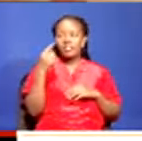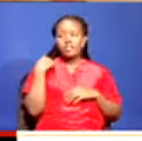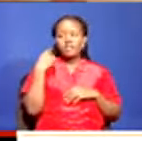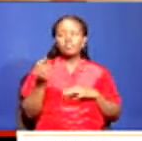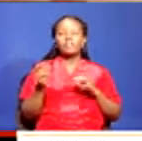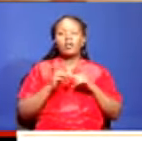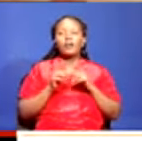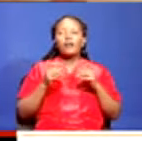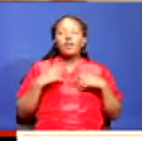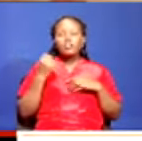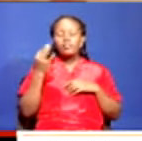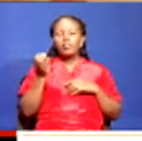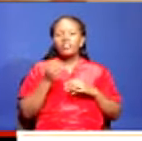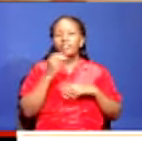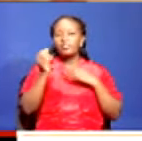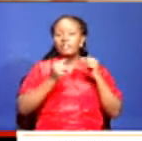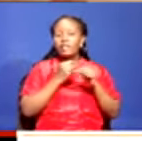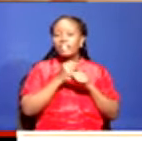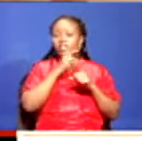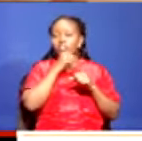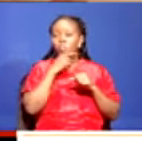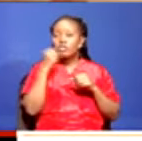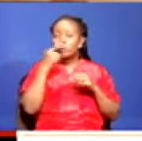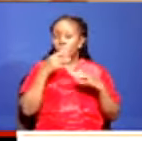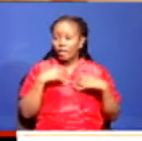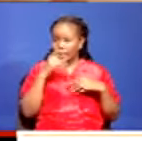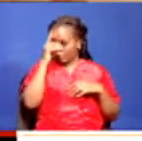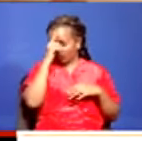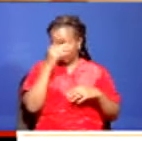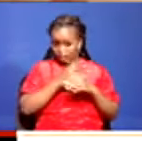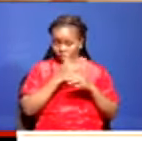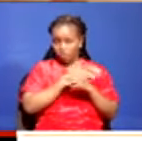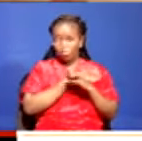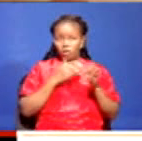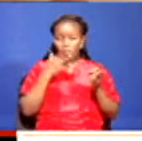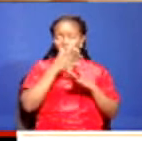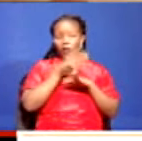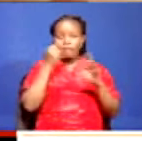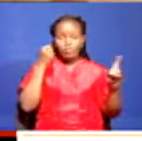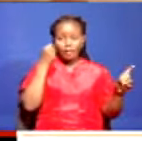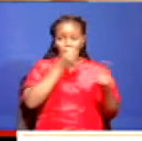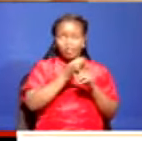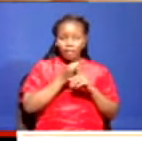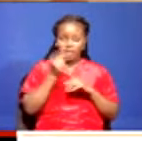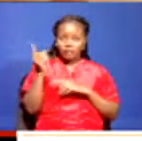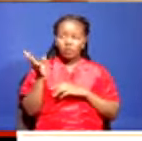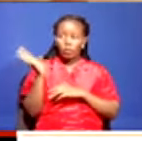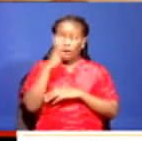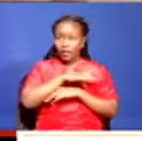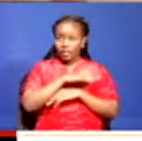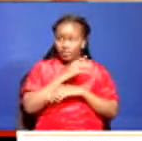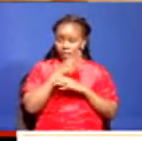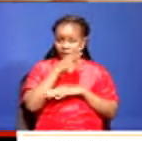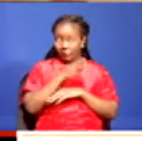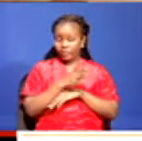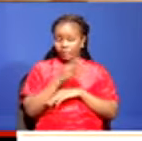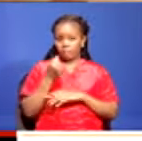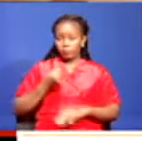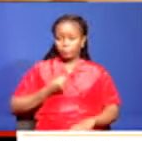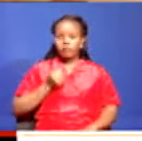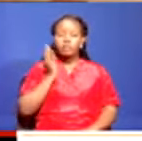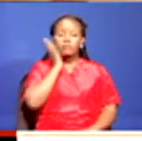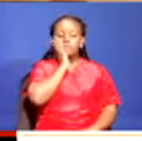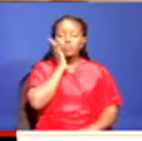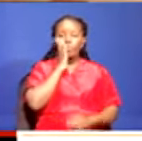boy who was left nursing serious injuries after an attack that came just 2 days after a 3-year-old girl and her mother were rescued by a